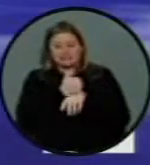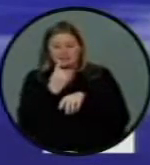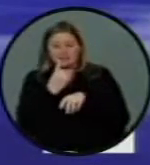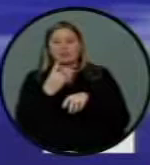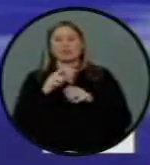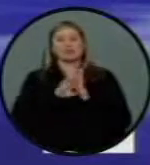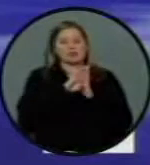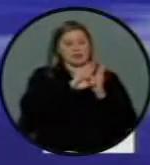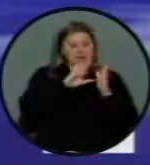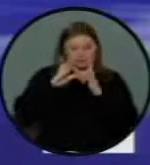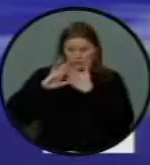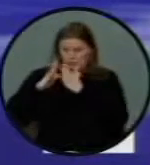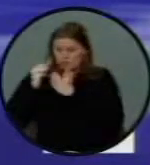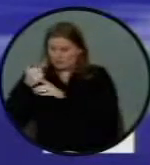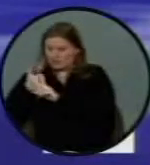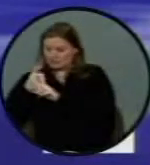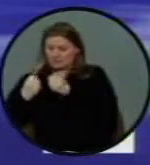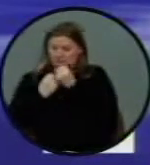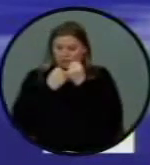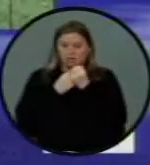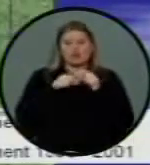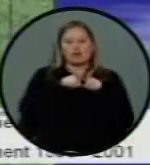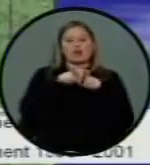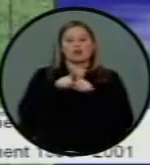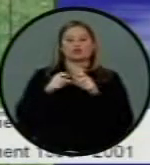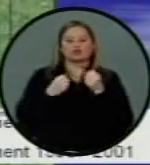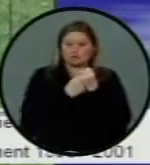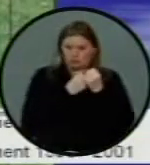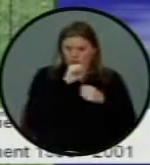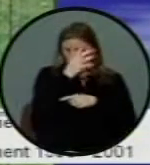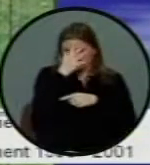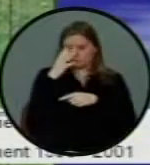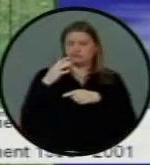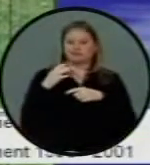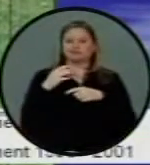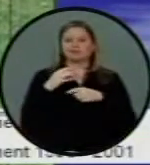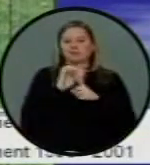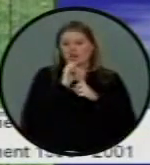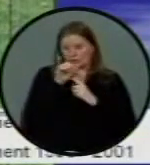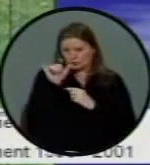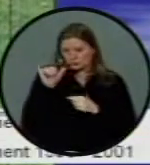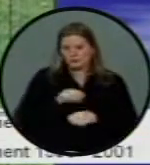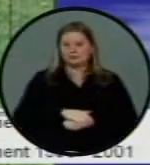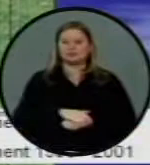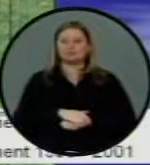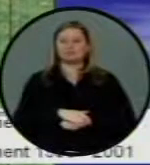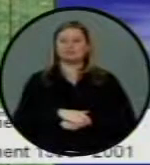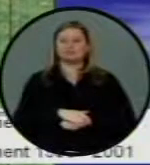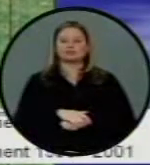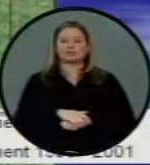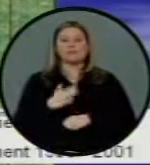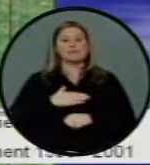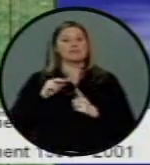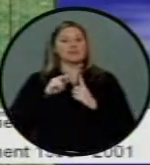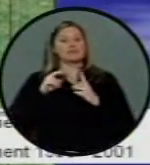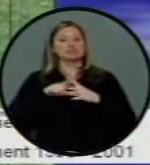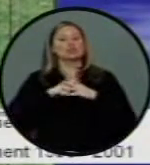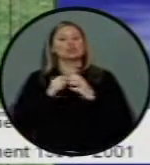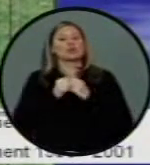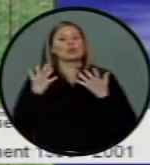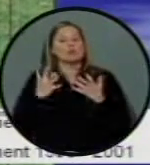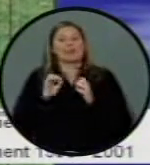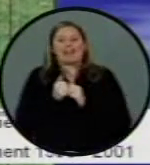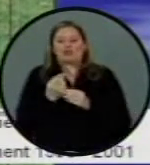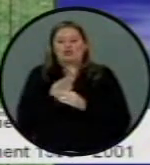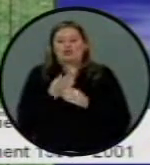could support and was technically and scientifically defensible. In essence, it all starts, in my view, with land